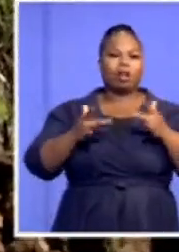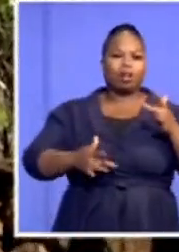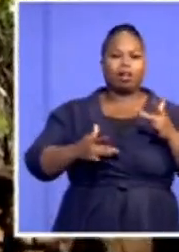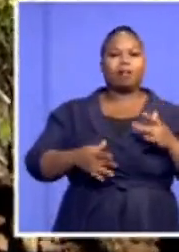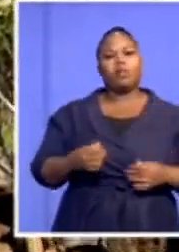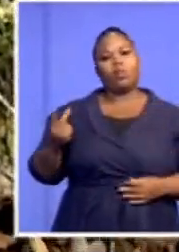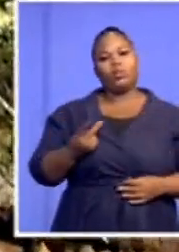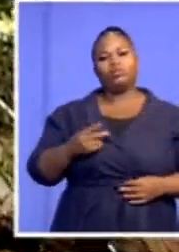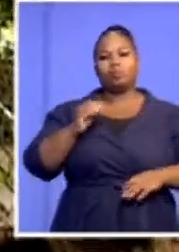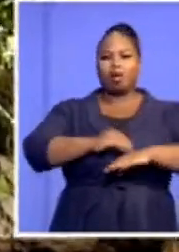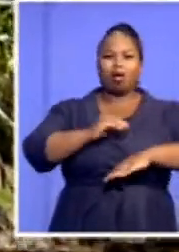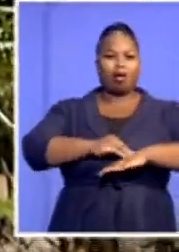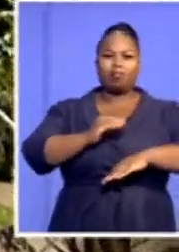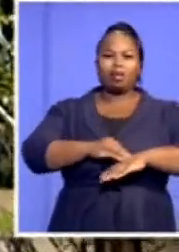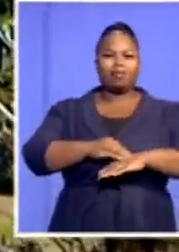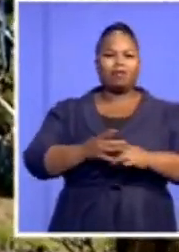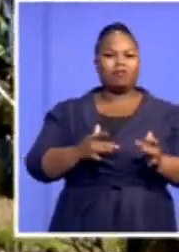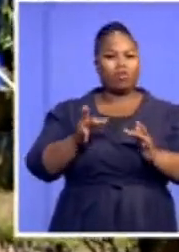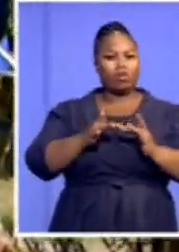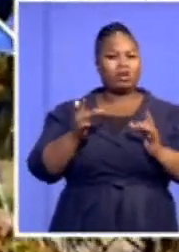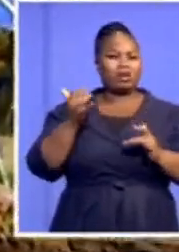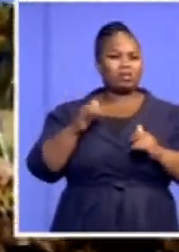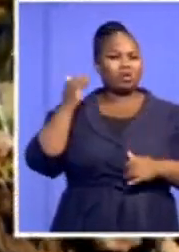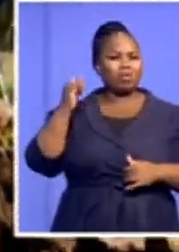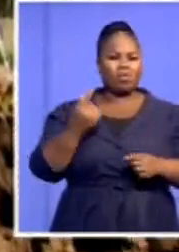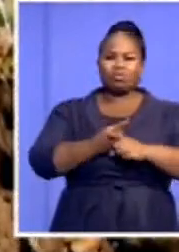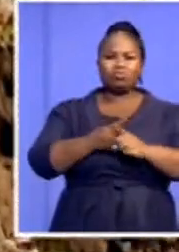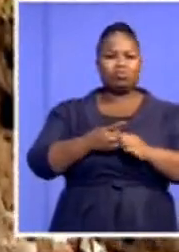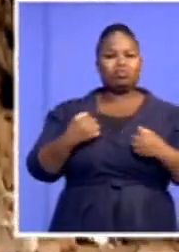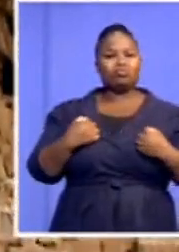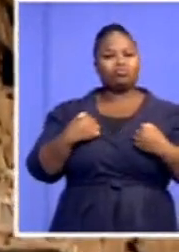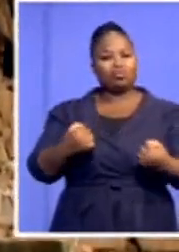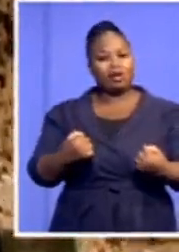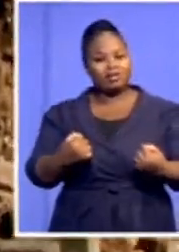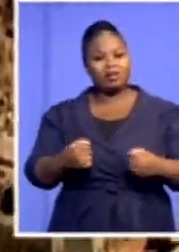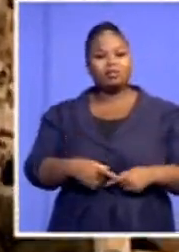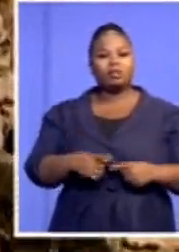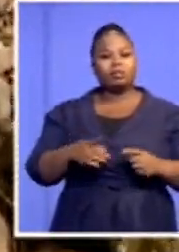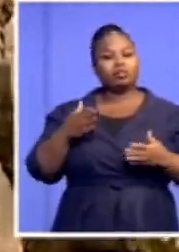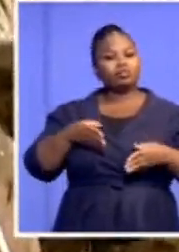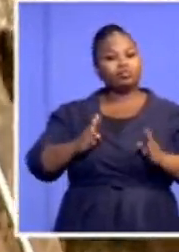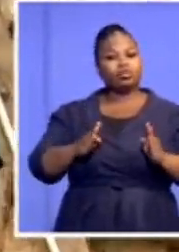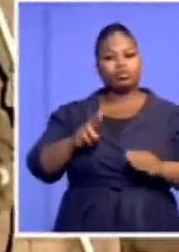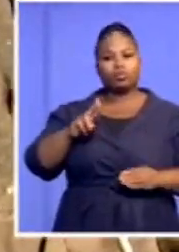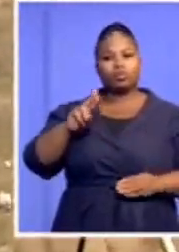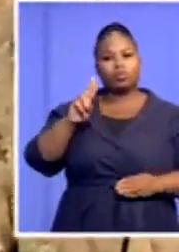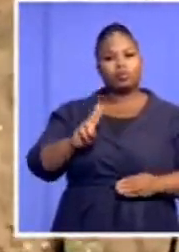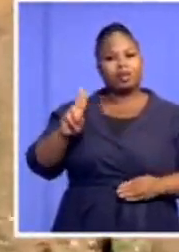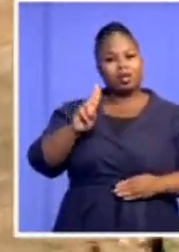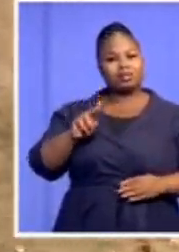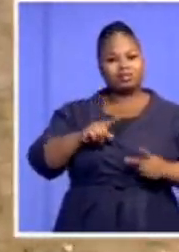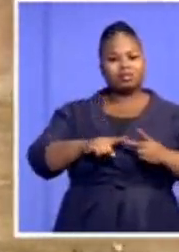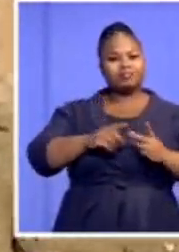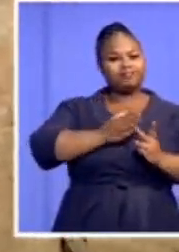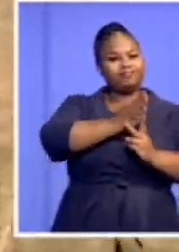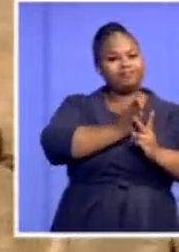concern. Driving in and out of the roads leading from Umlazi to any part of the coastal